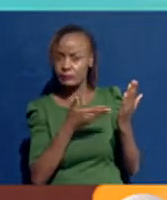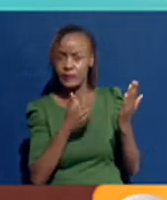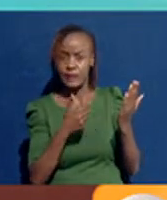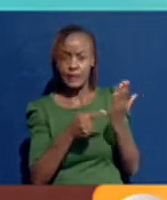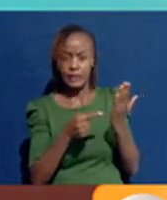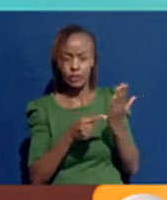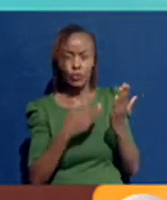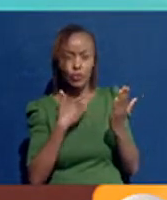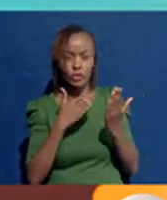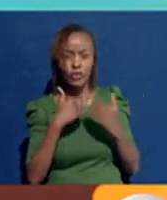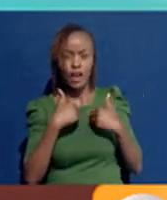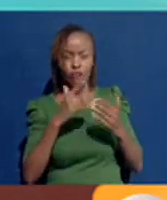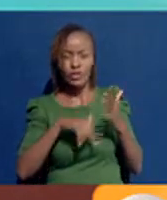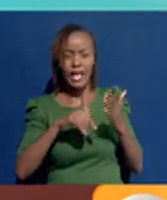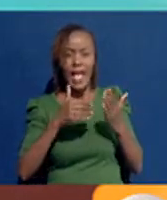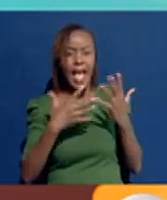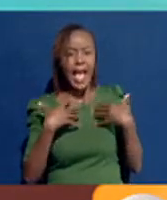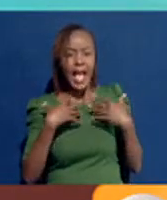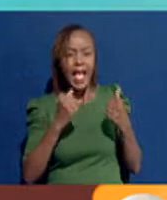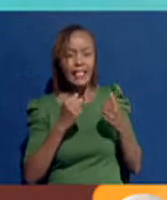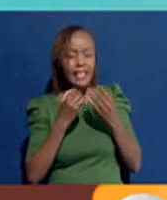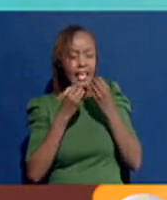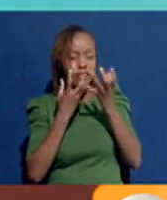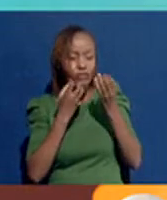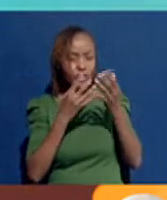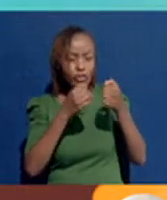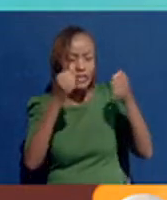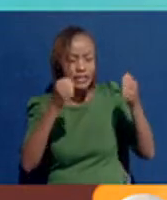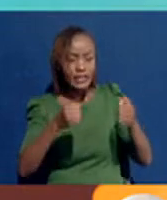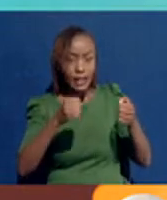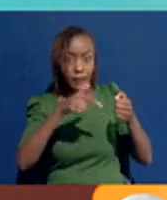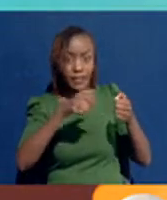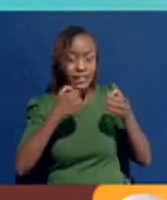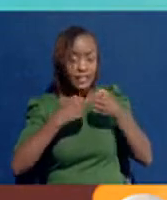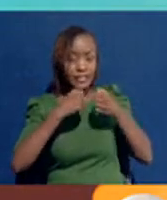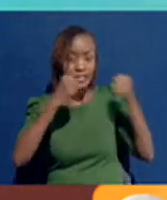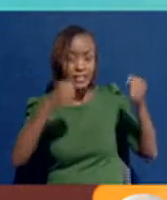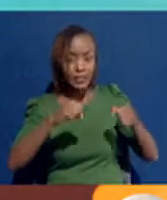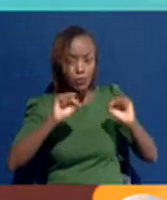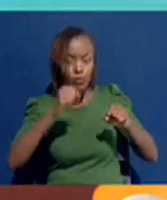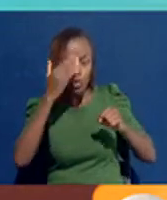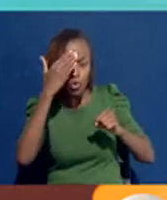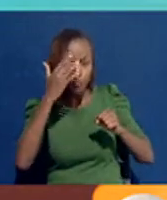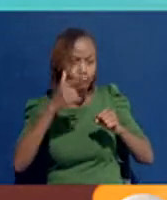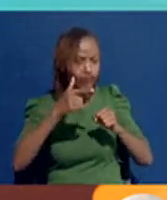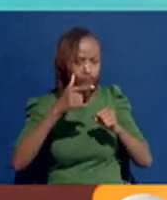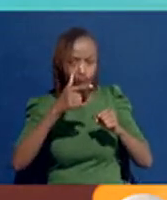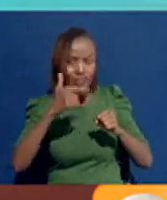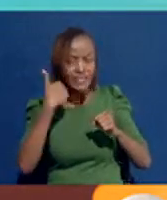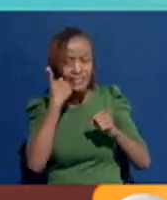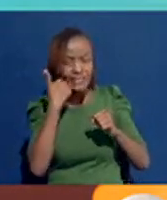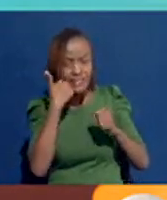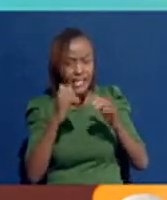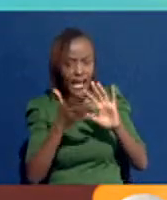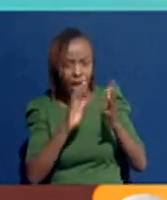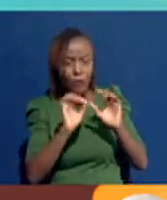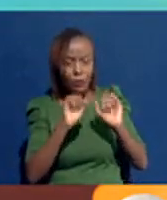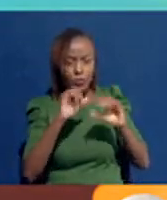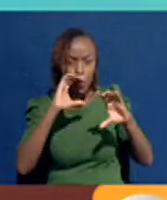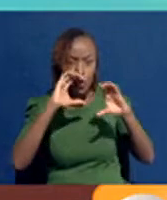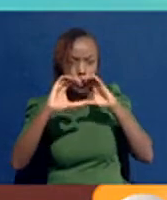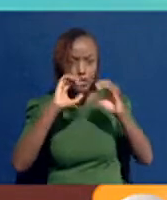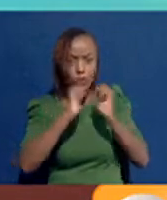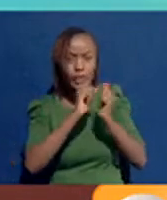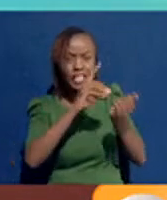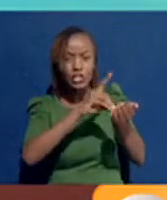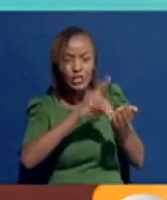health management information system, which would be able now to diagnose a disease if you are outside patient, so that you are able to talk with the doctors in the